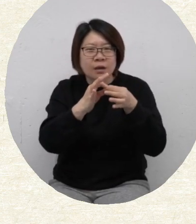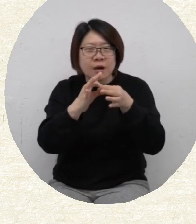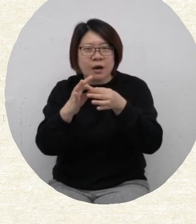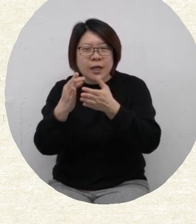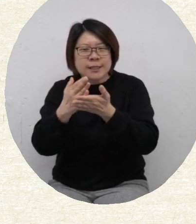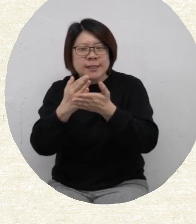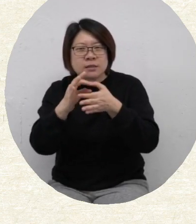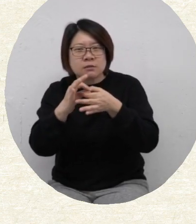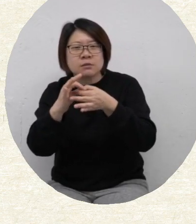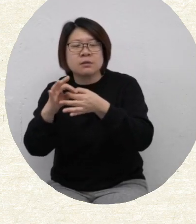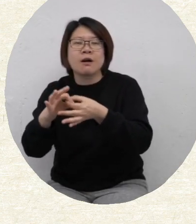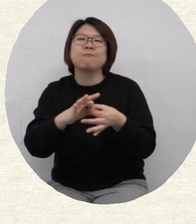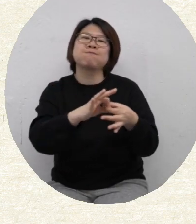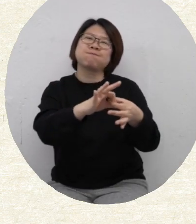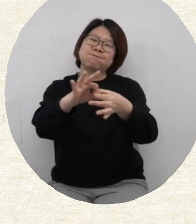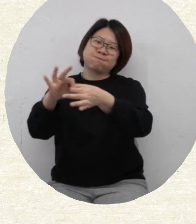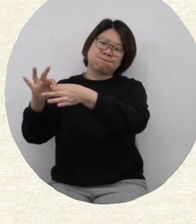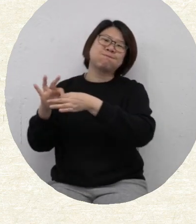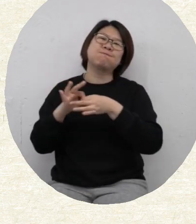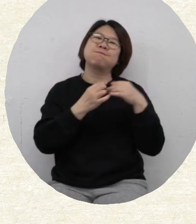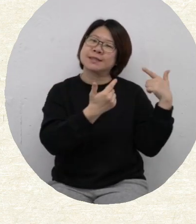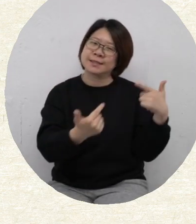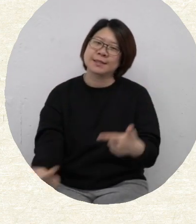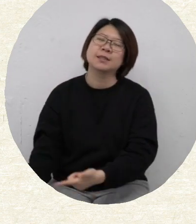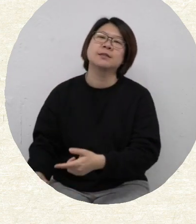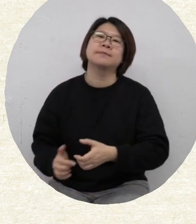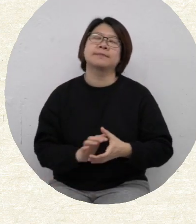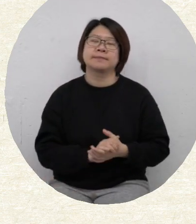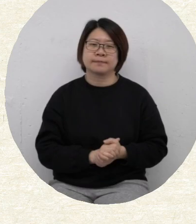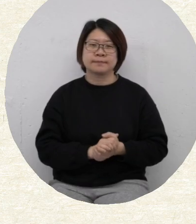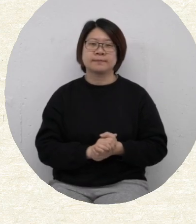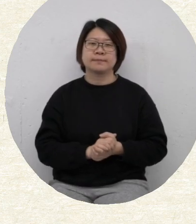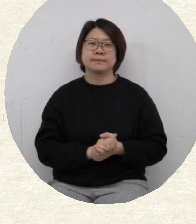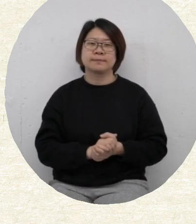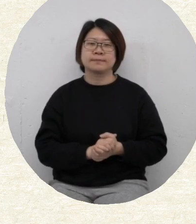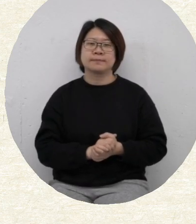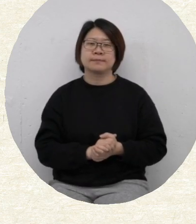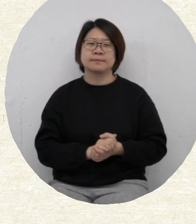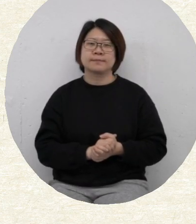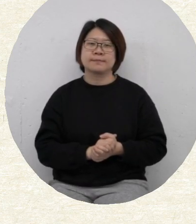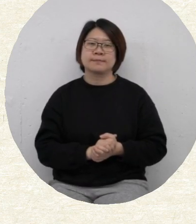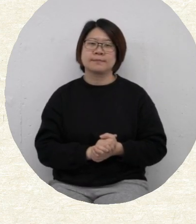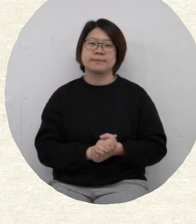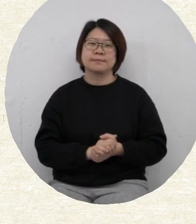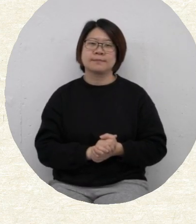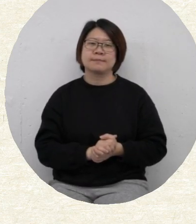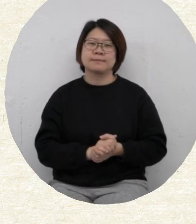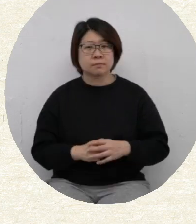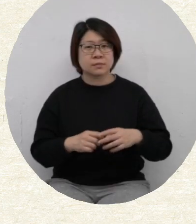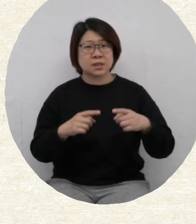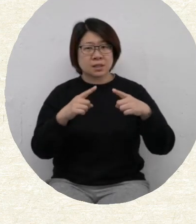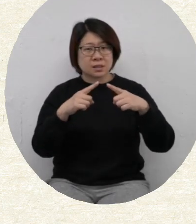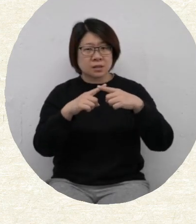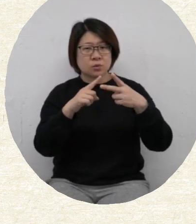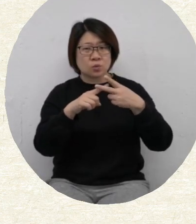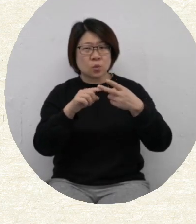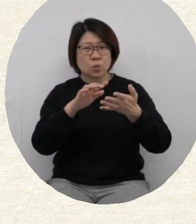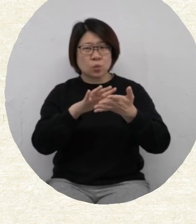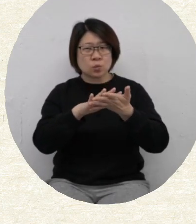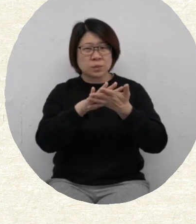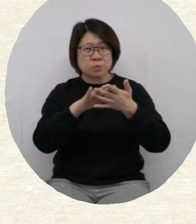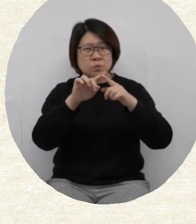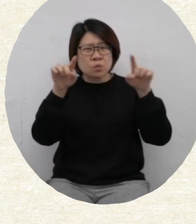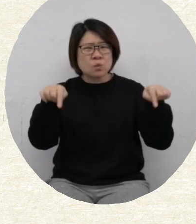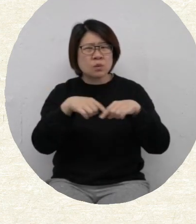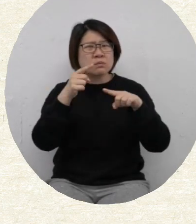And oftentimes like I said earlier, oftentimes my work, I kind of work in a way that I try